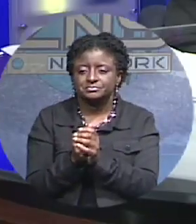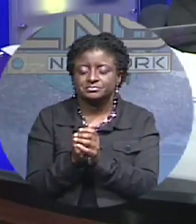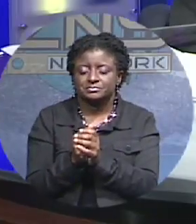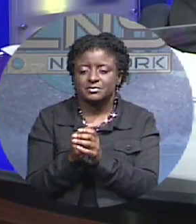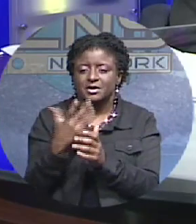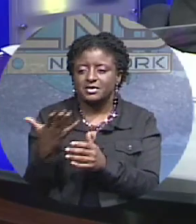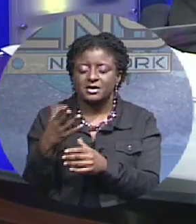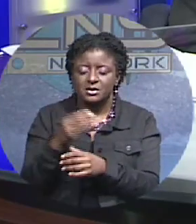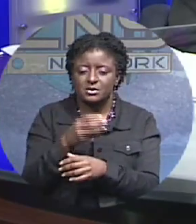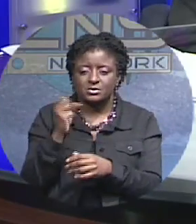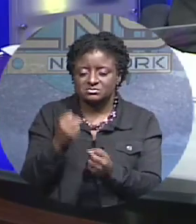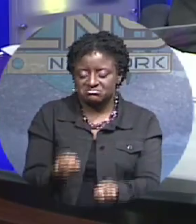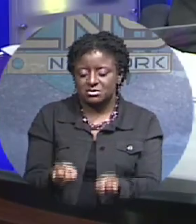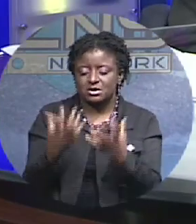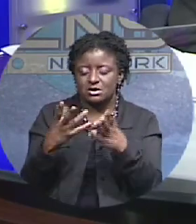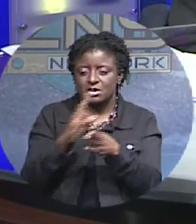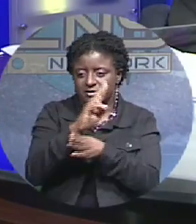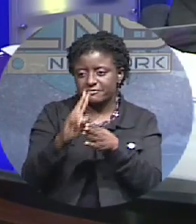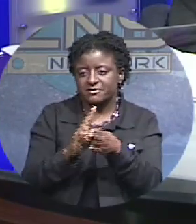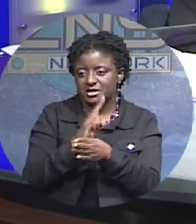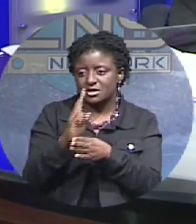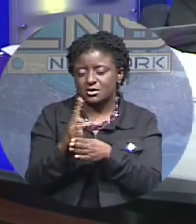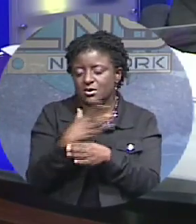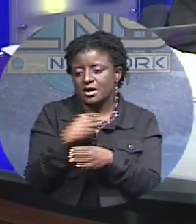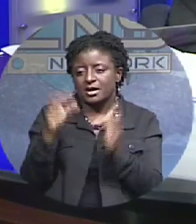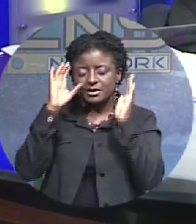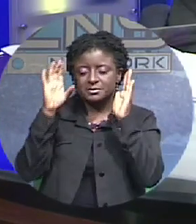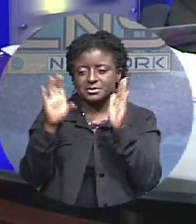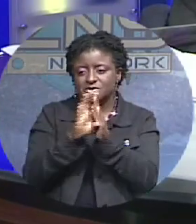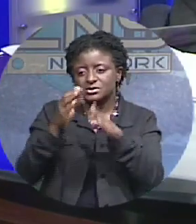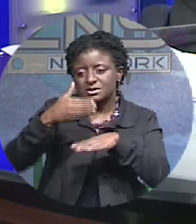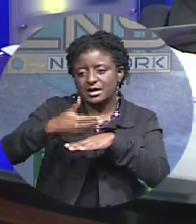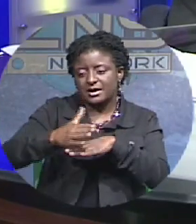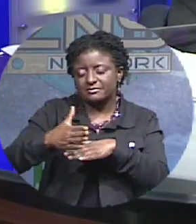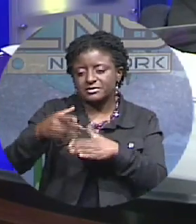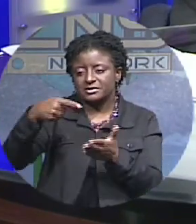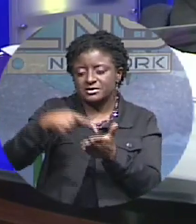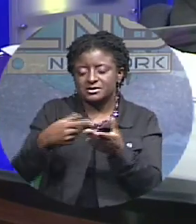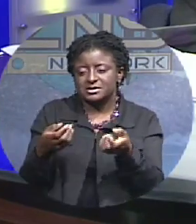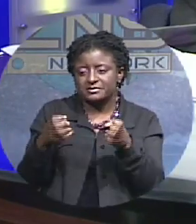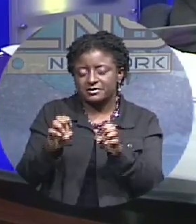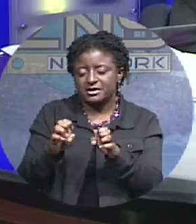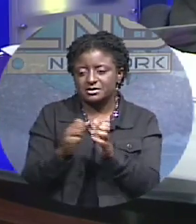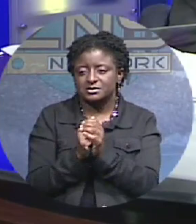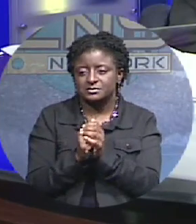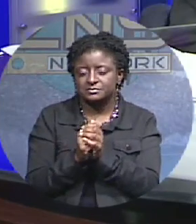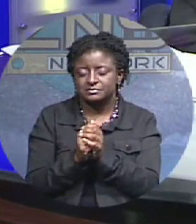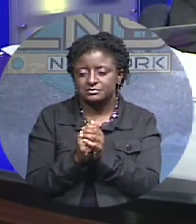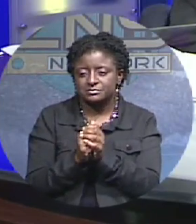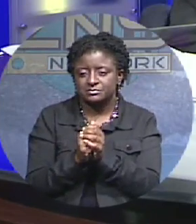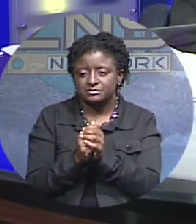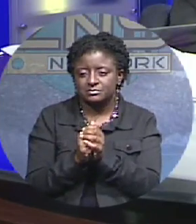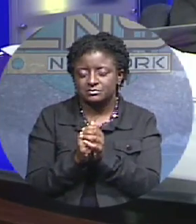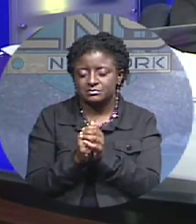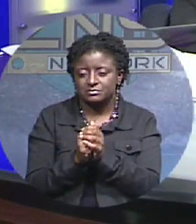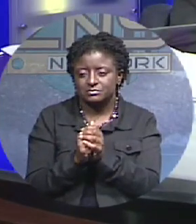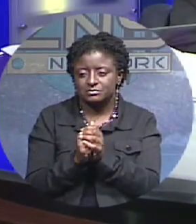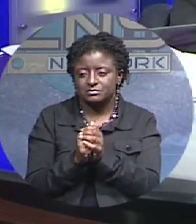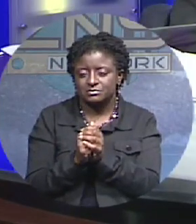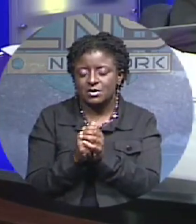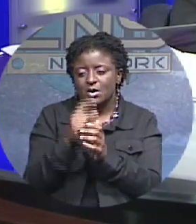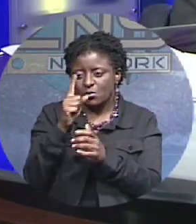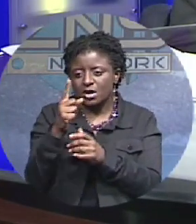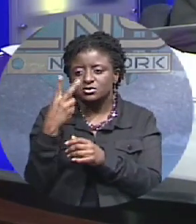lot of video and pictures circulating today after this event. One of the most compelling ones, Chris, as you saw, airport